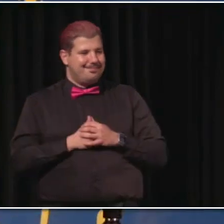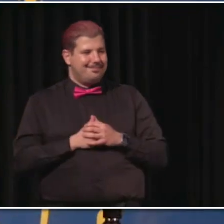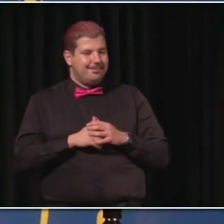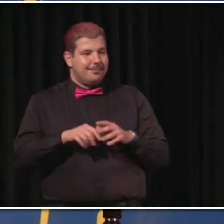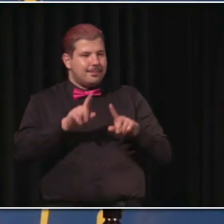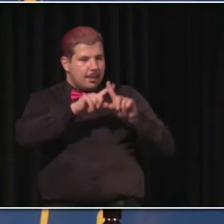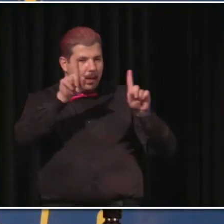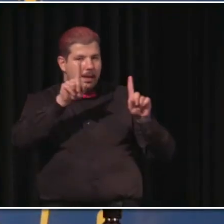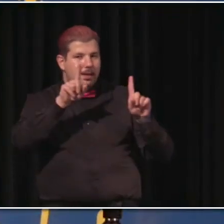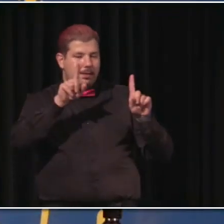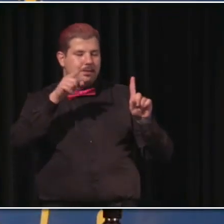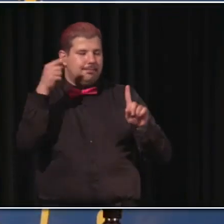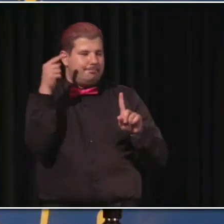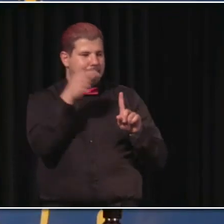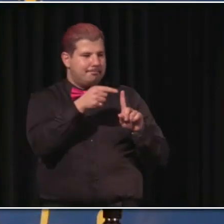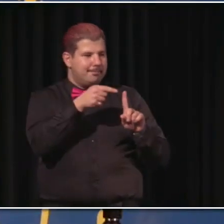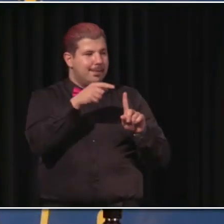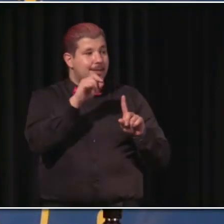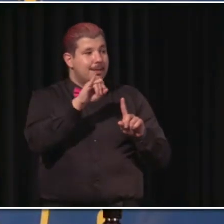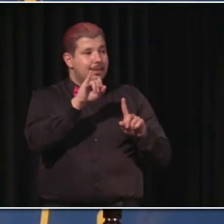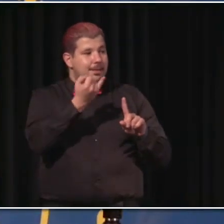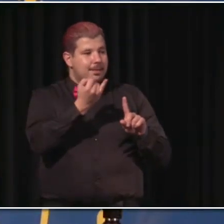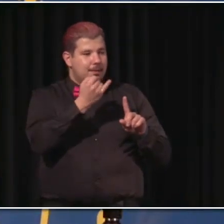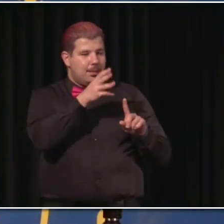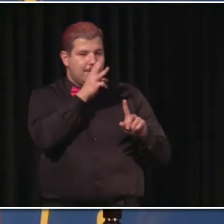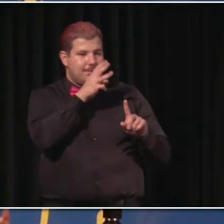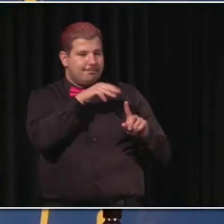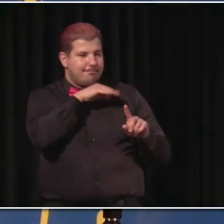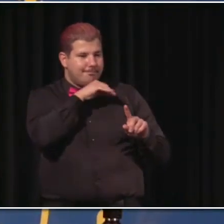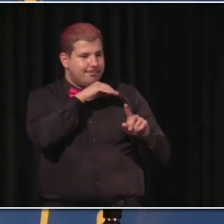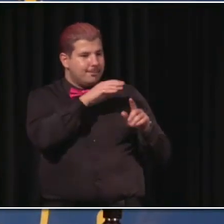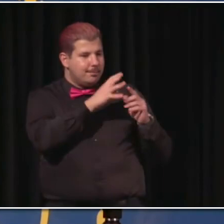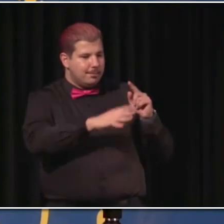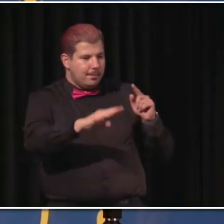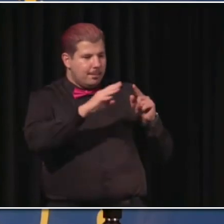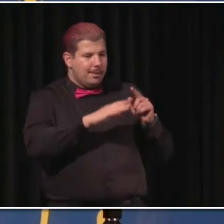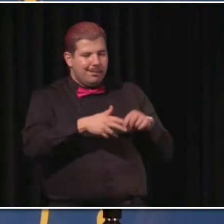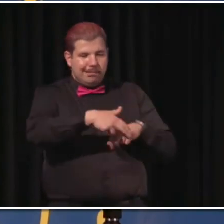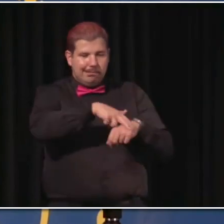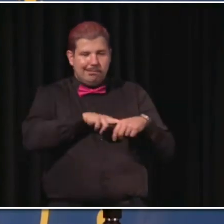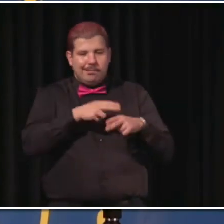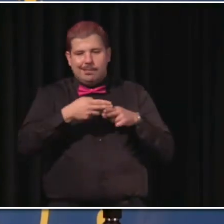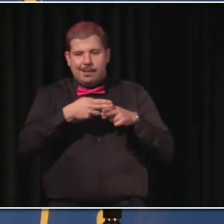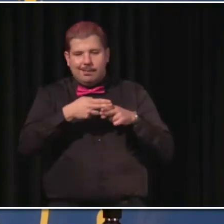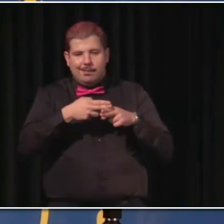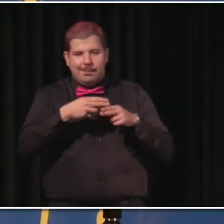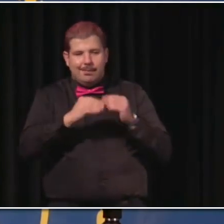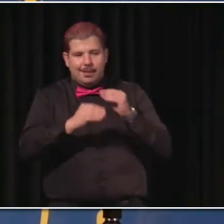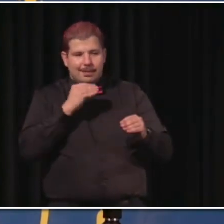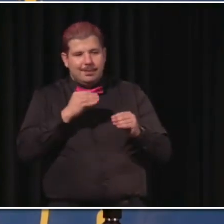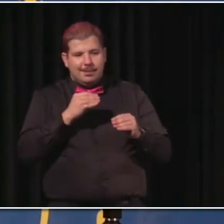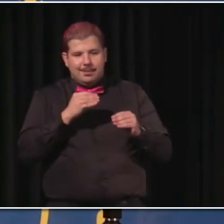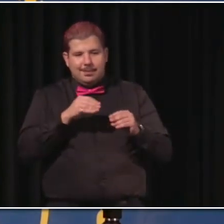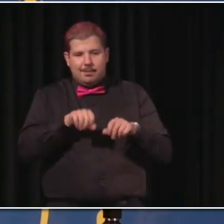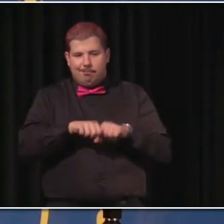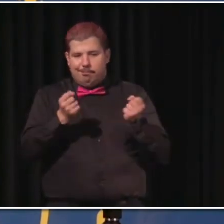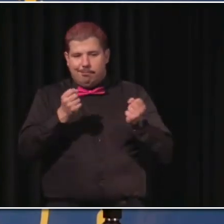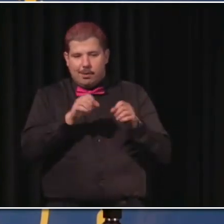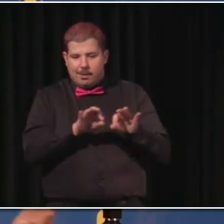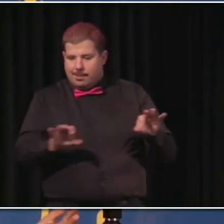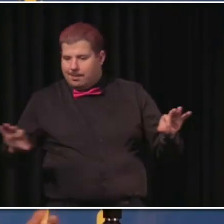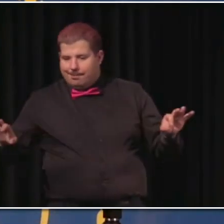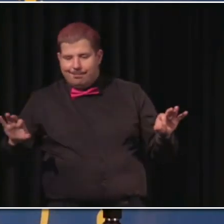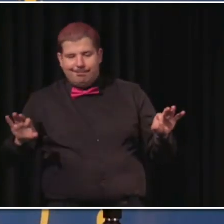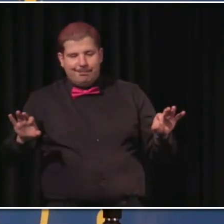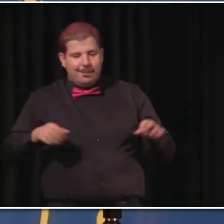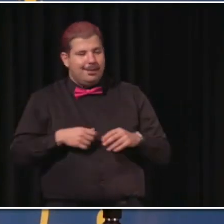But until Tijuana's sewage system is repaired, we're just putting a Band-Aid on a broken pipe. So I'm asking